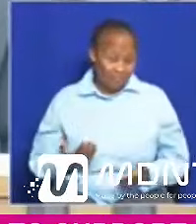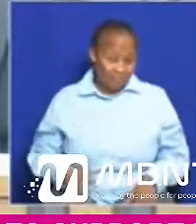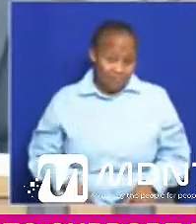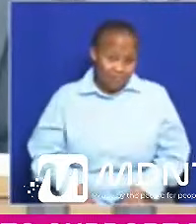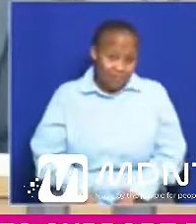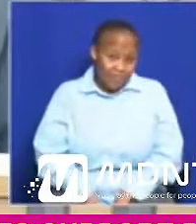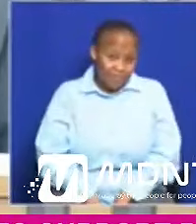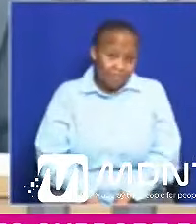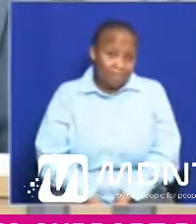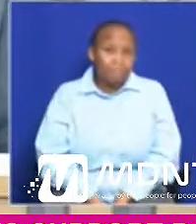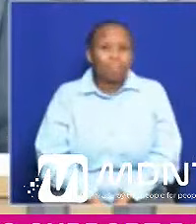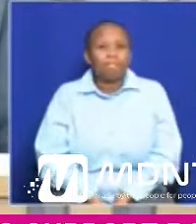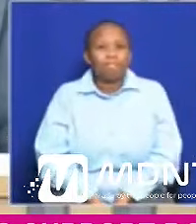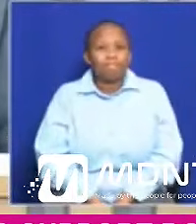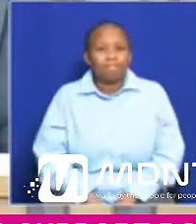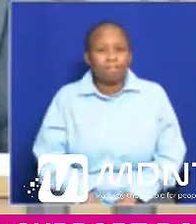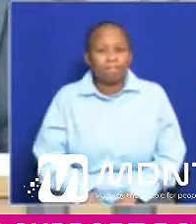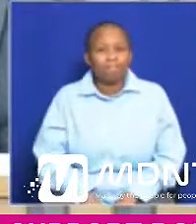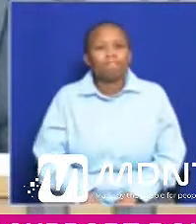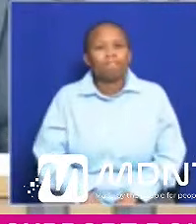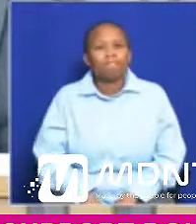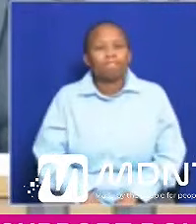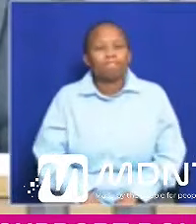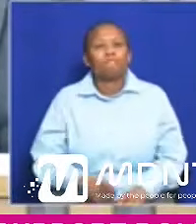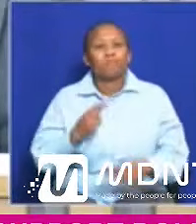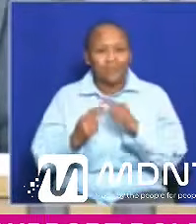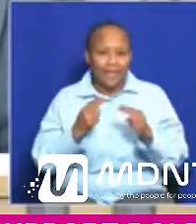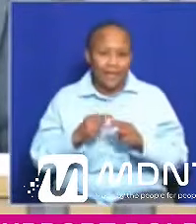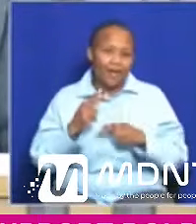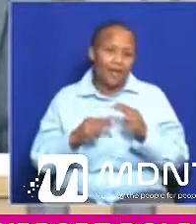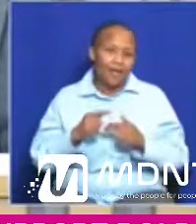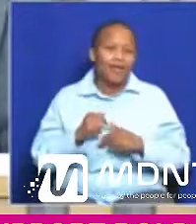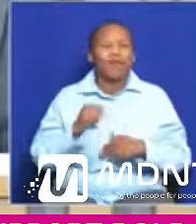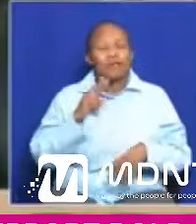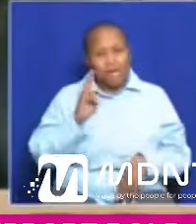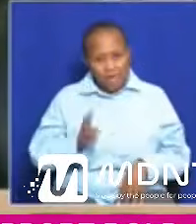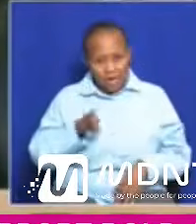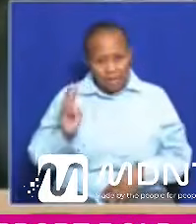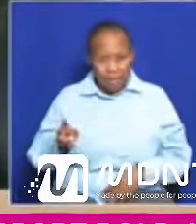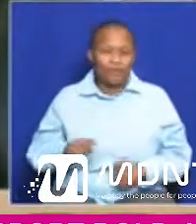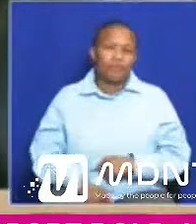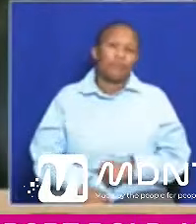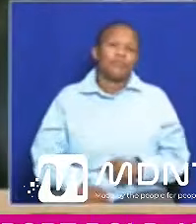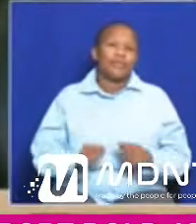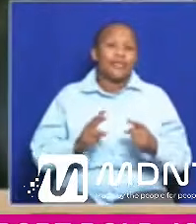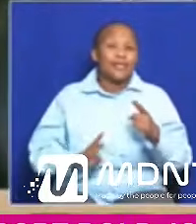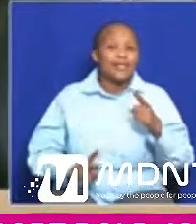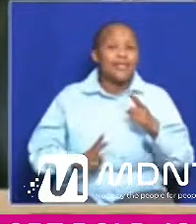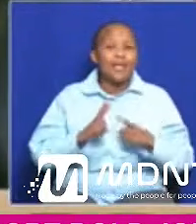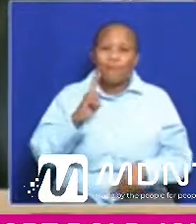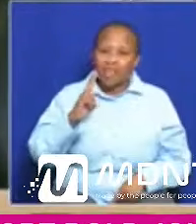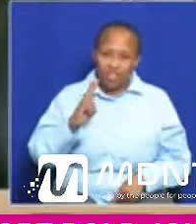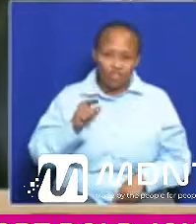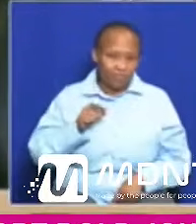Again, I'm repeating myself. Termination not for the